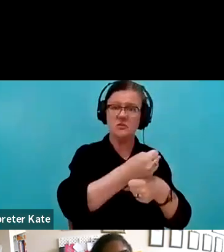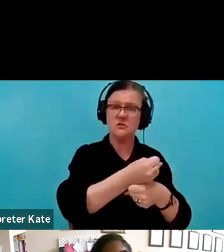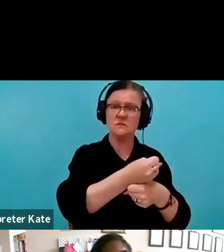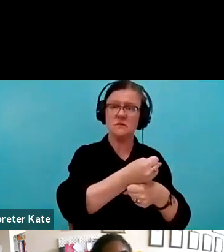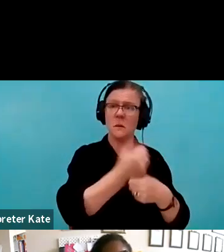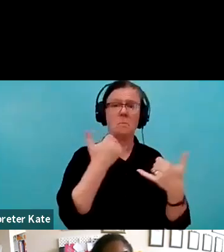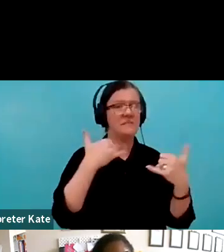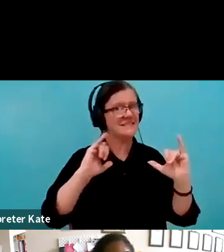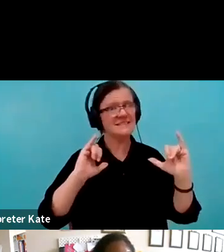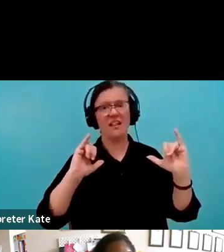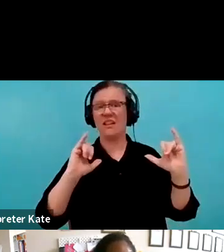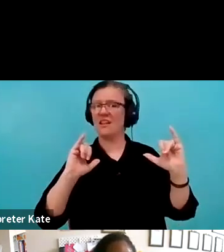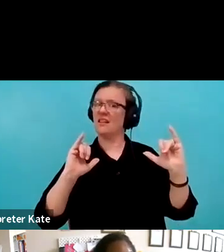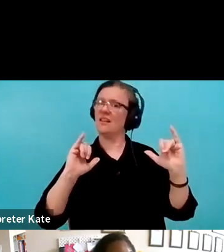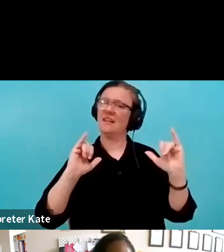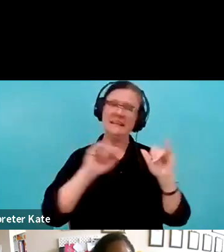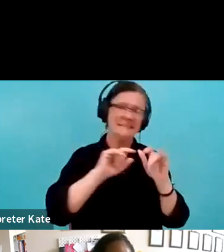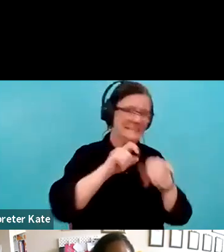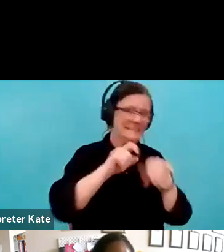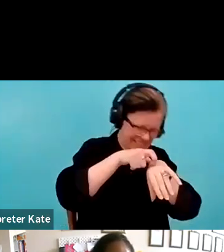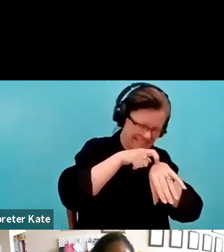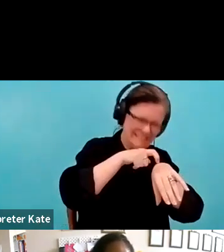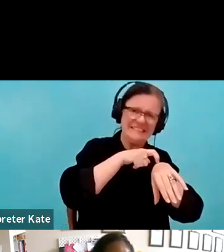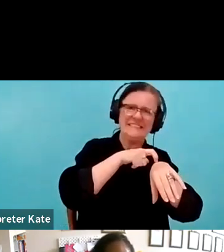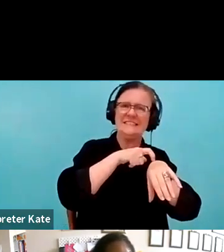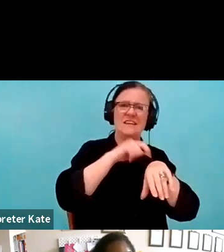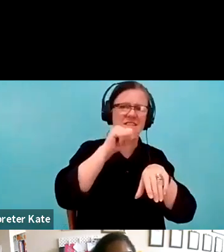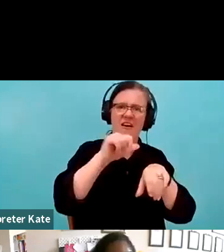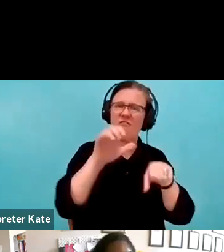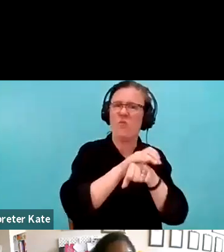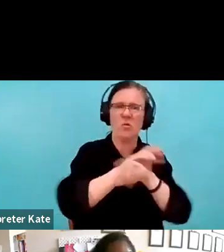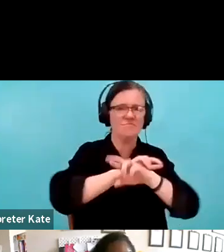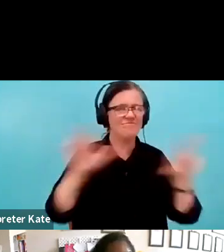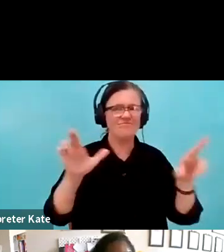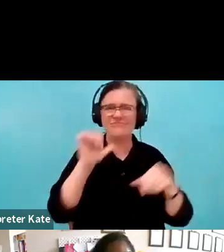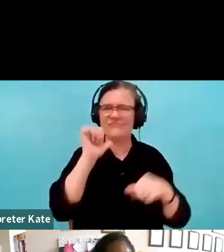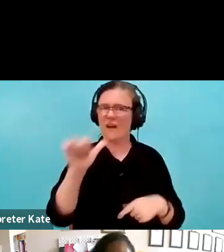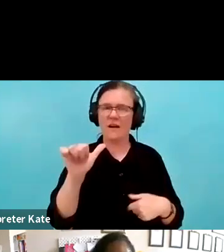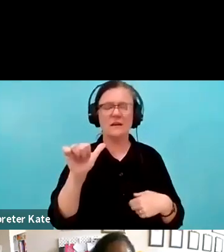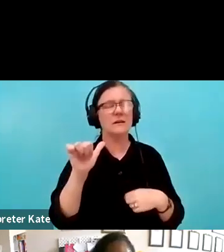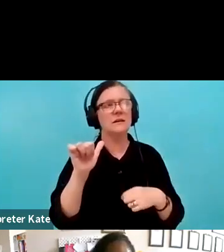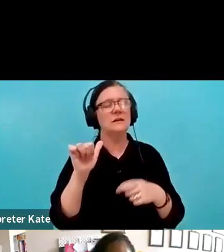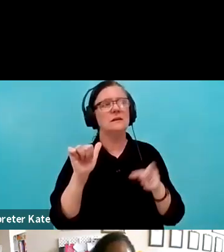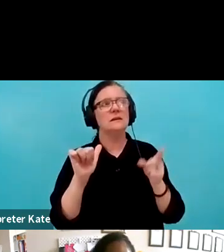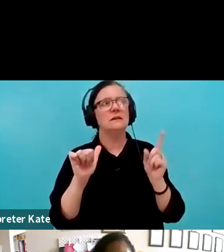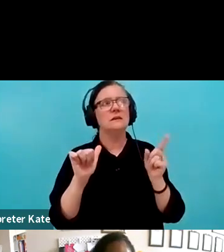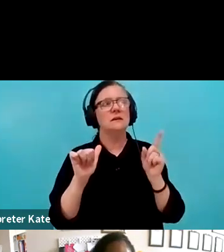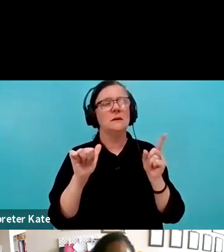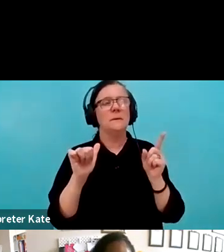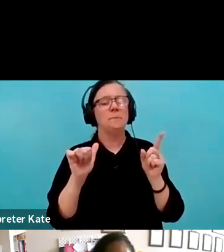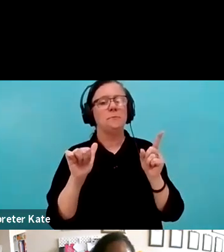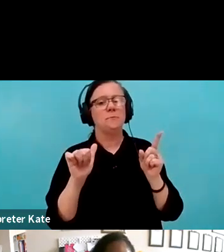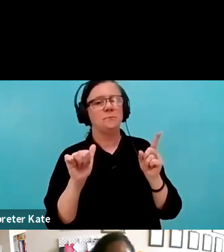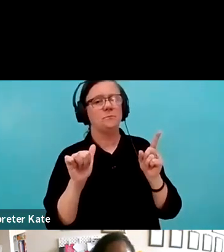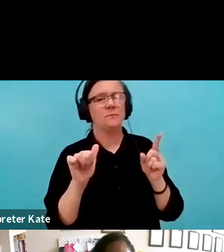like we're still kind of at the very beginning of that. And I think one of the things that I'm, you know,